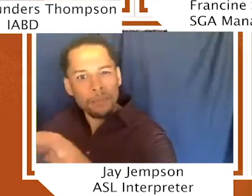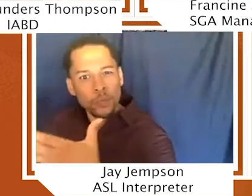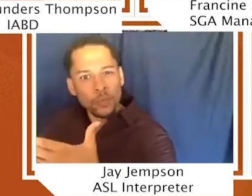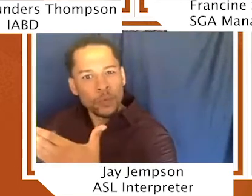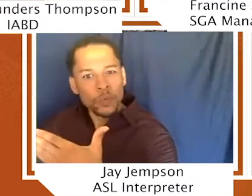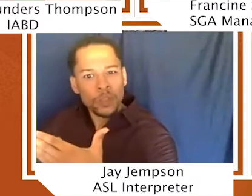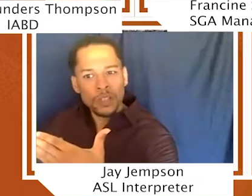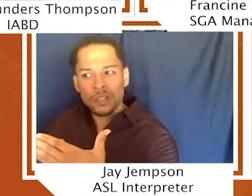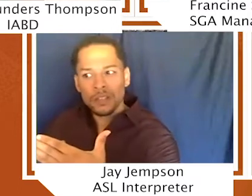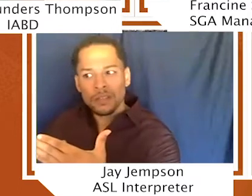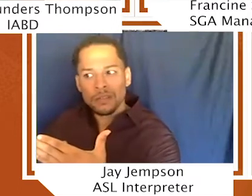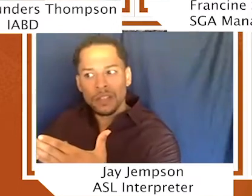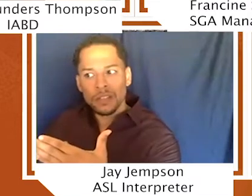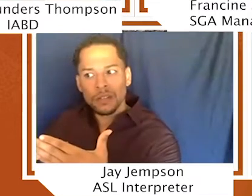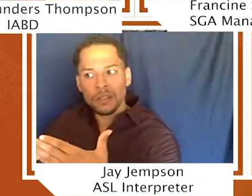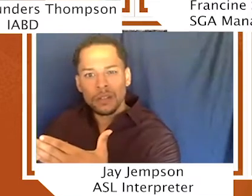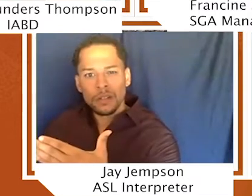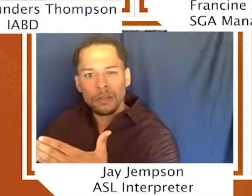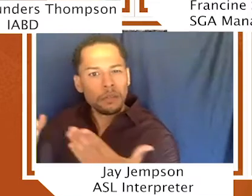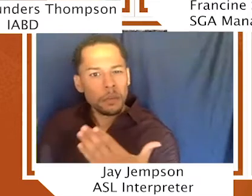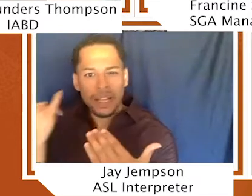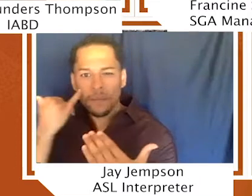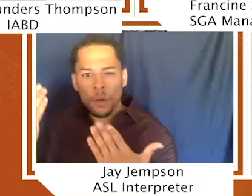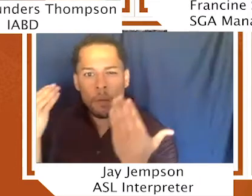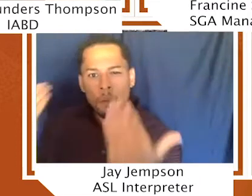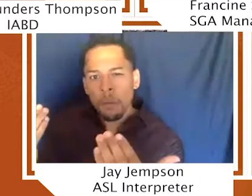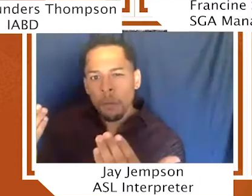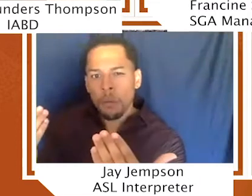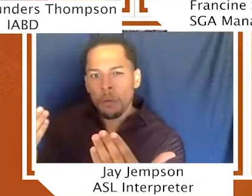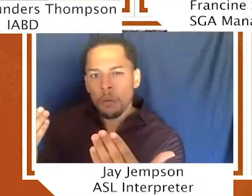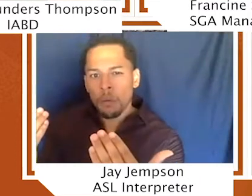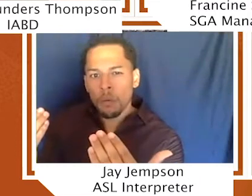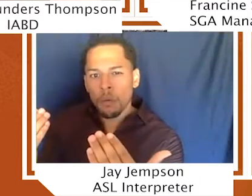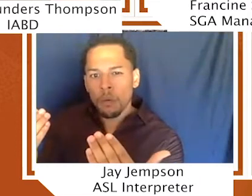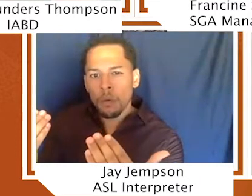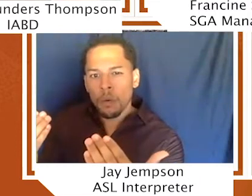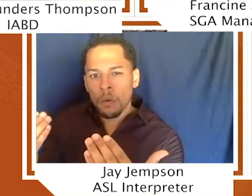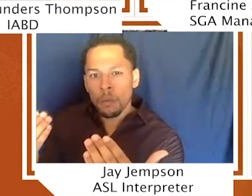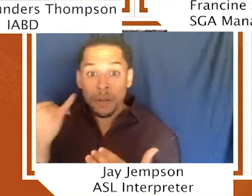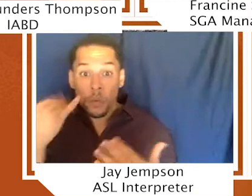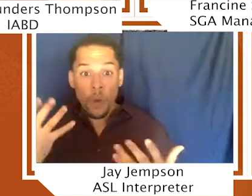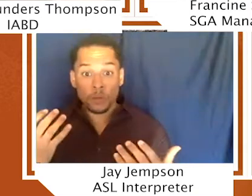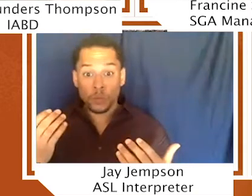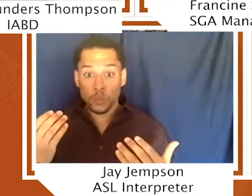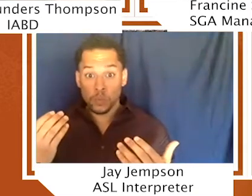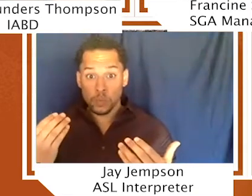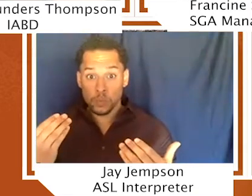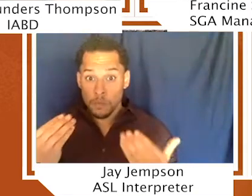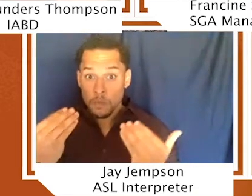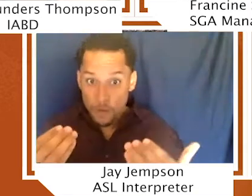Well, what are we moving forward to? What are we in a rush to move to? We want to go back?